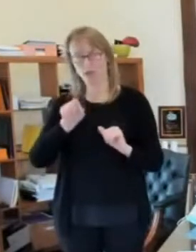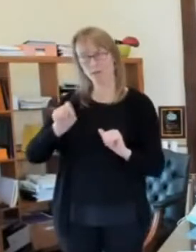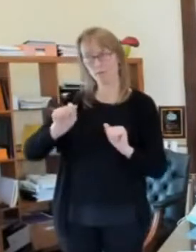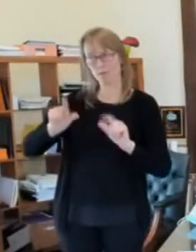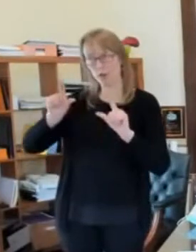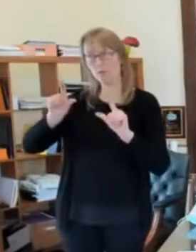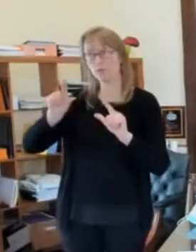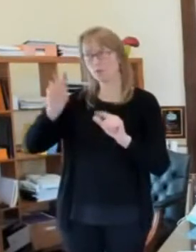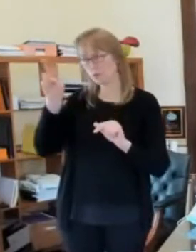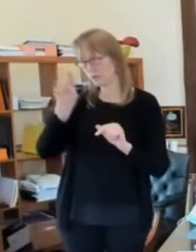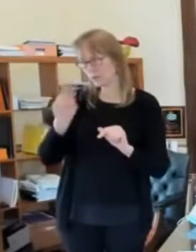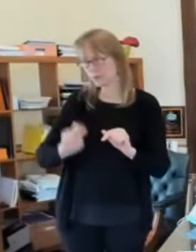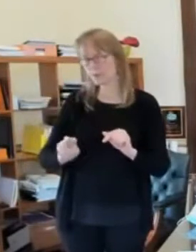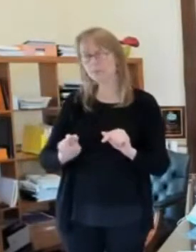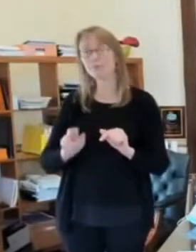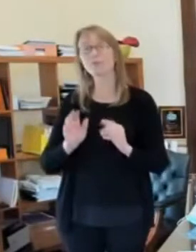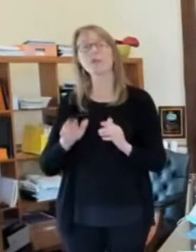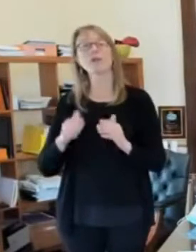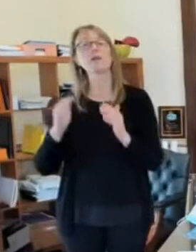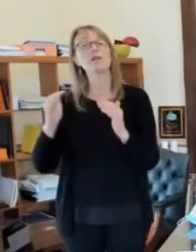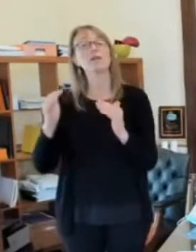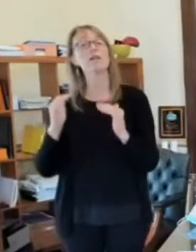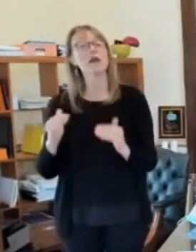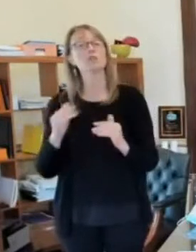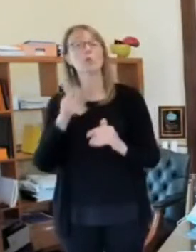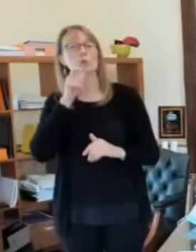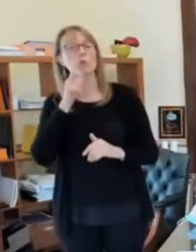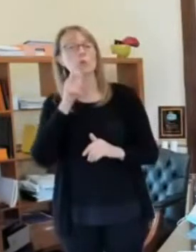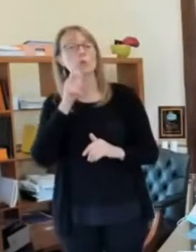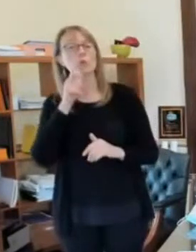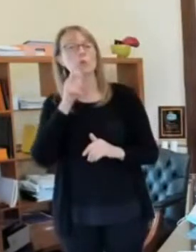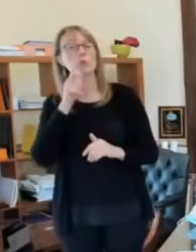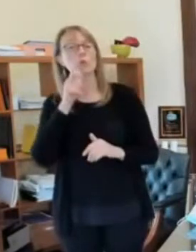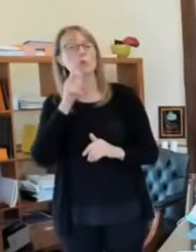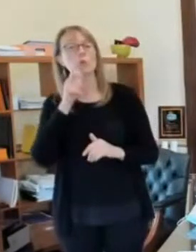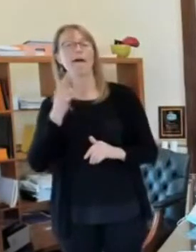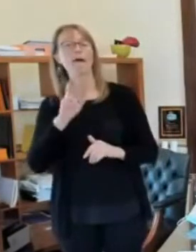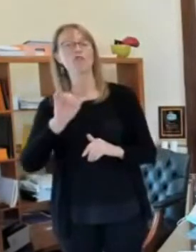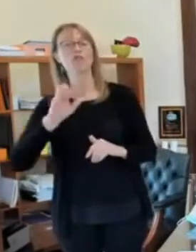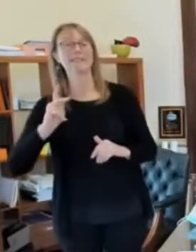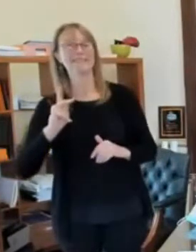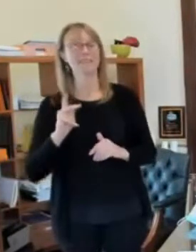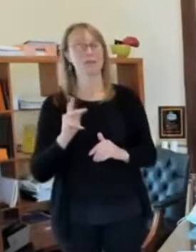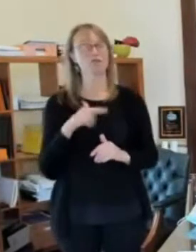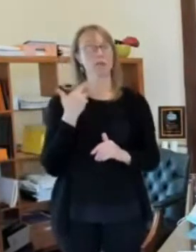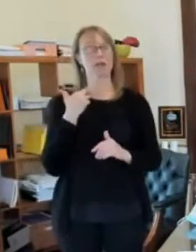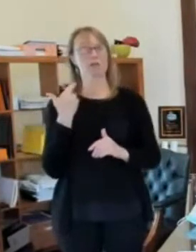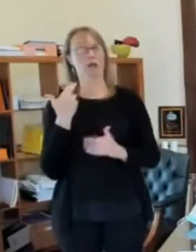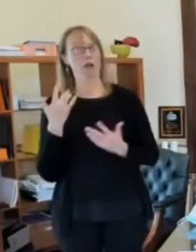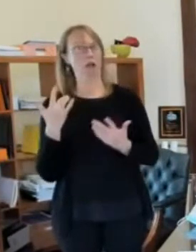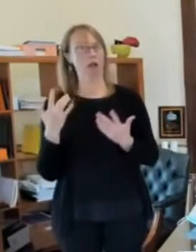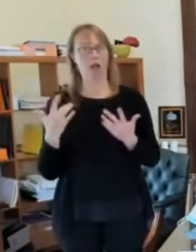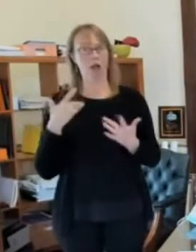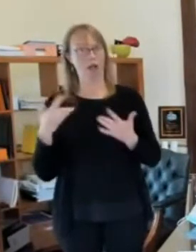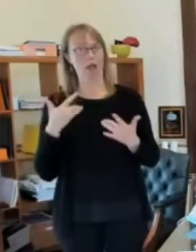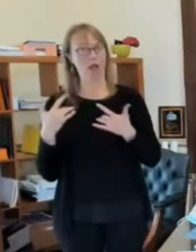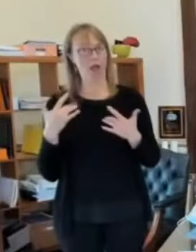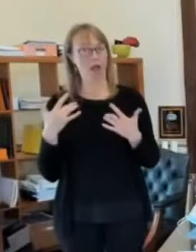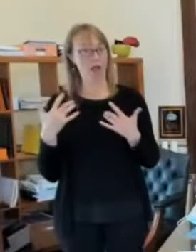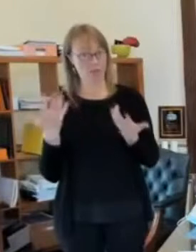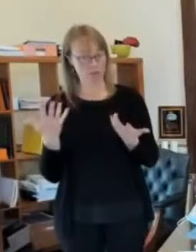But the next tier is high-risk individuals, and that is people over 65